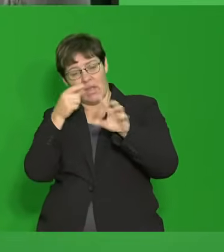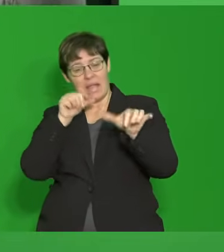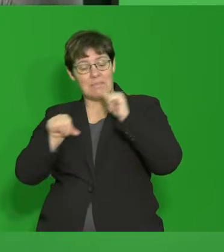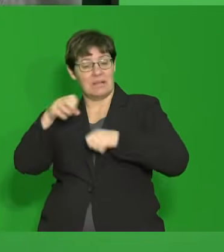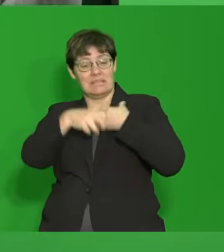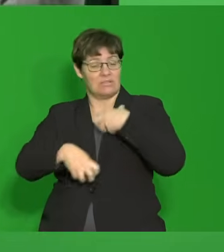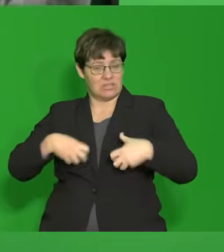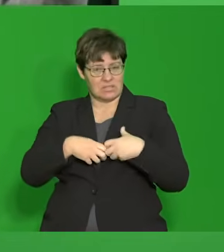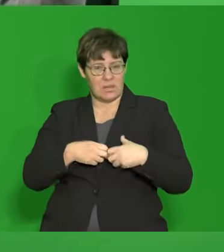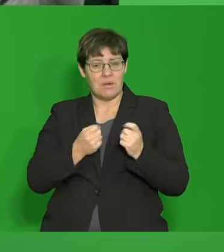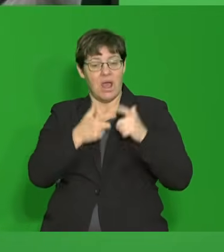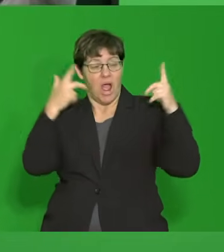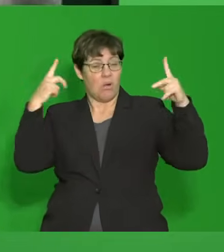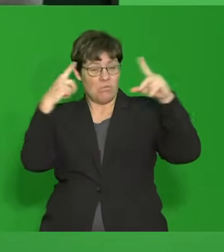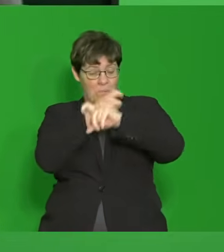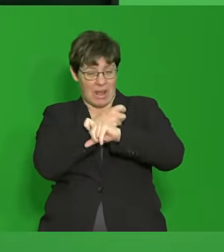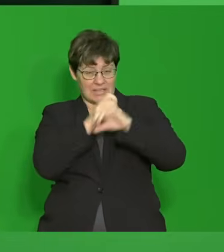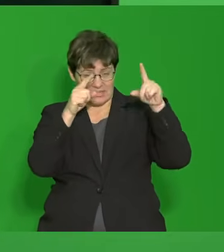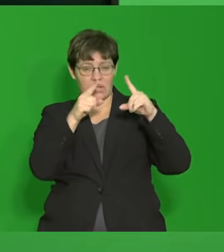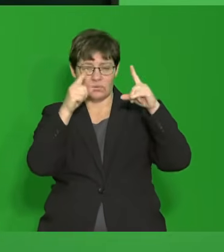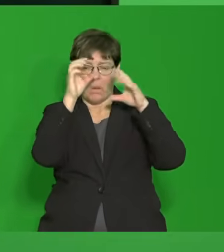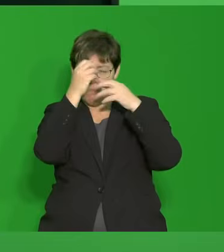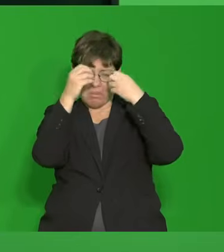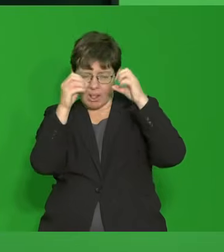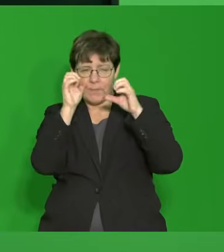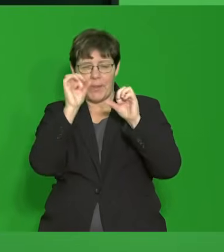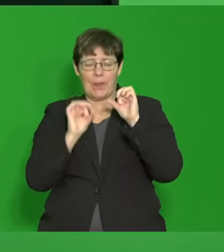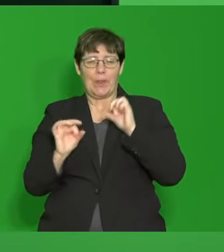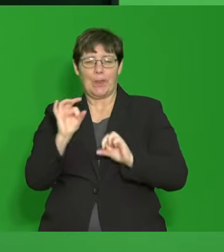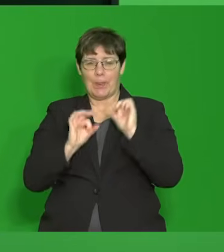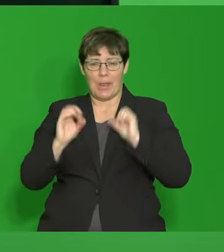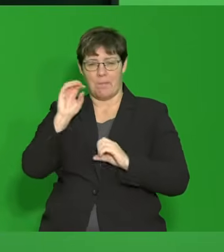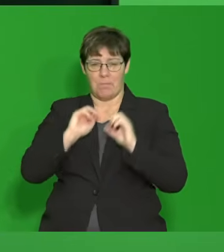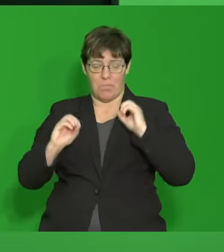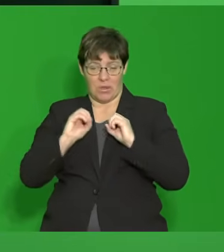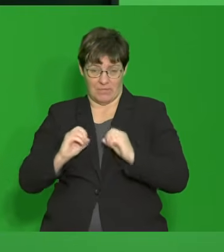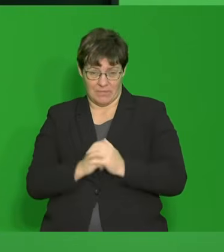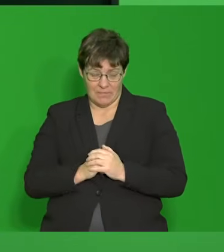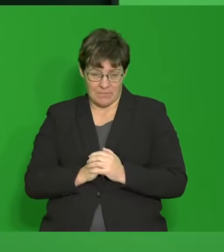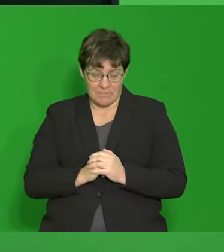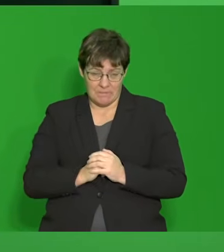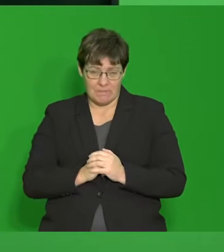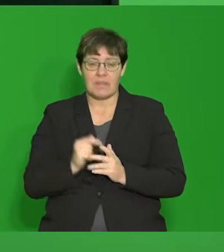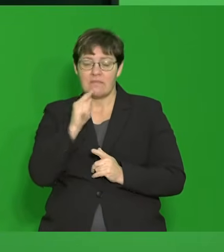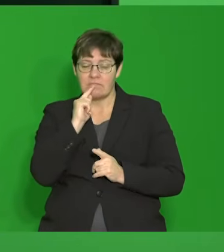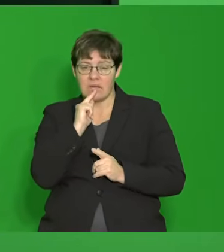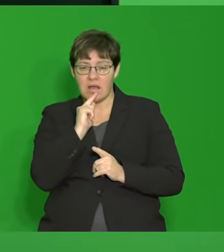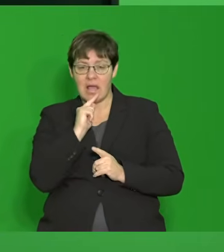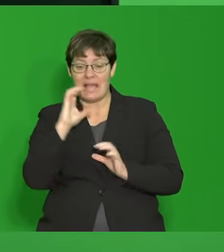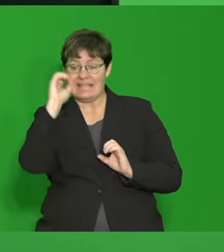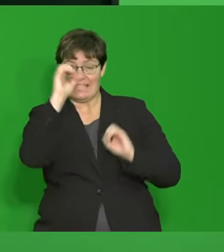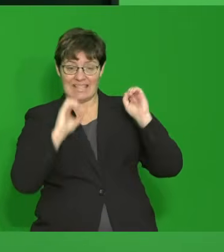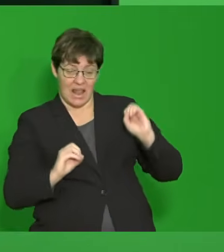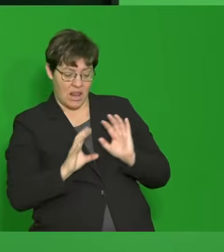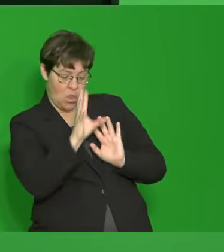able to break down complex food molecules into the simplest molecules. This is then going to be absorbed